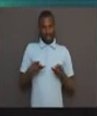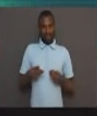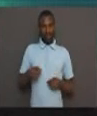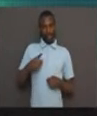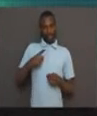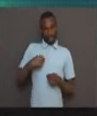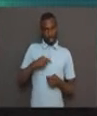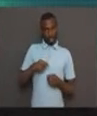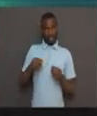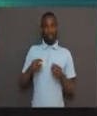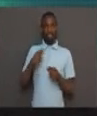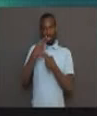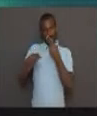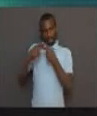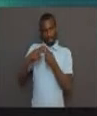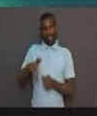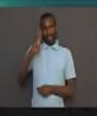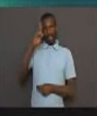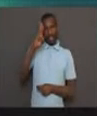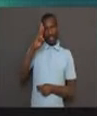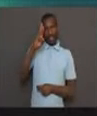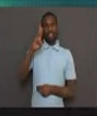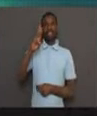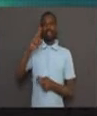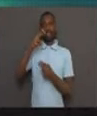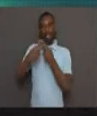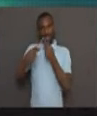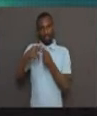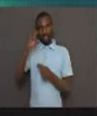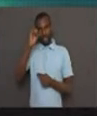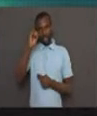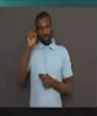we multiply 6 times